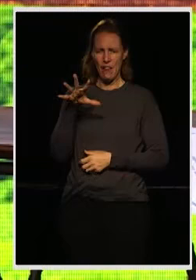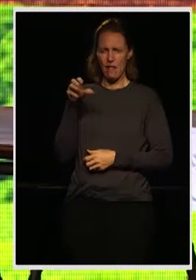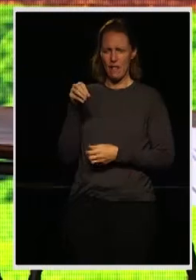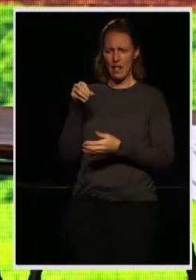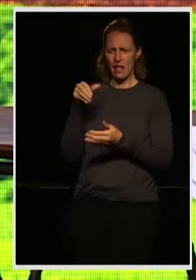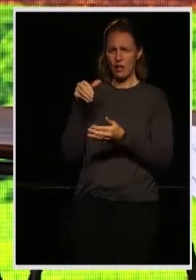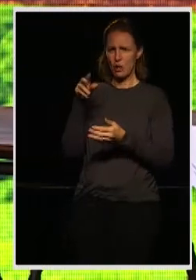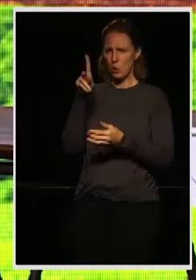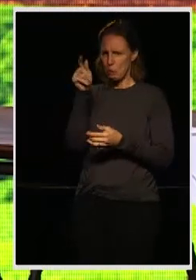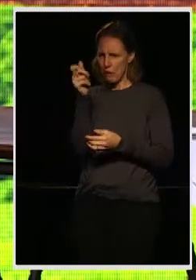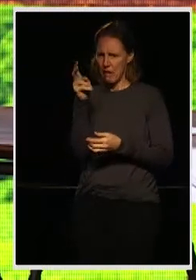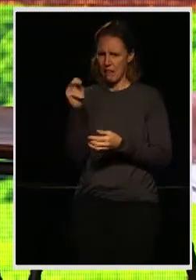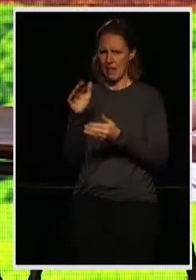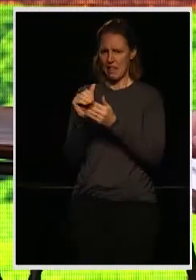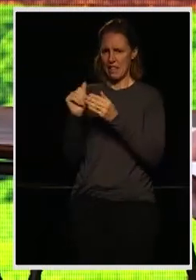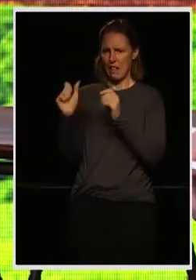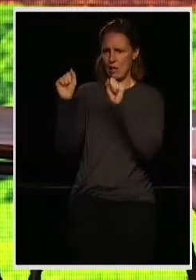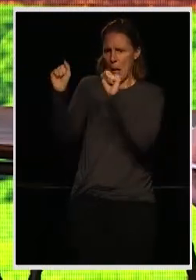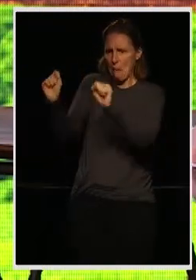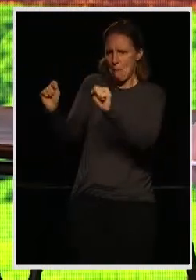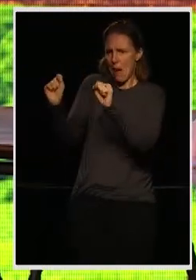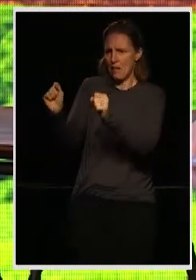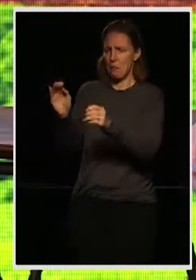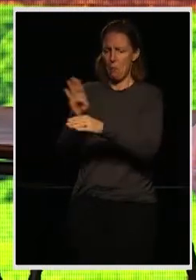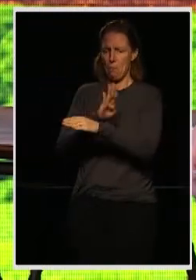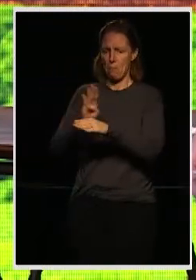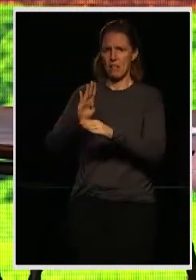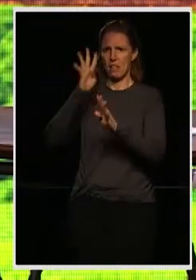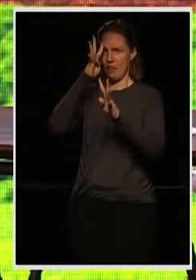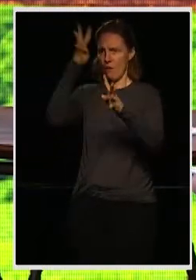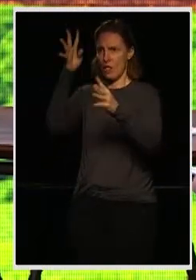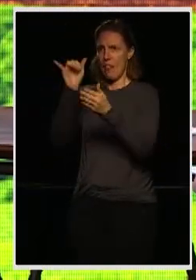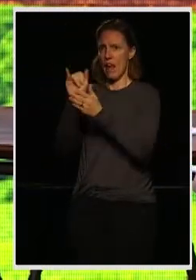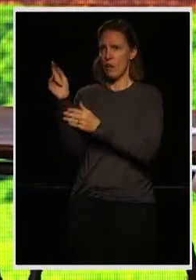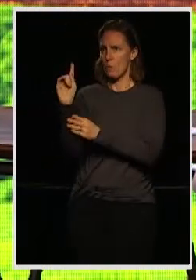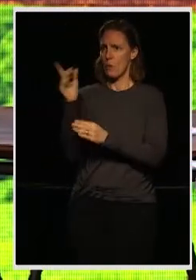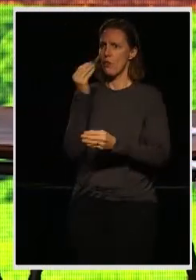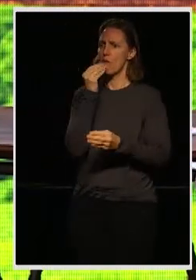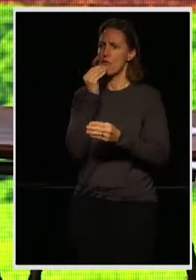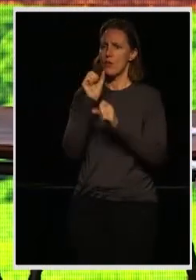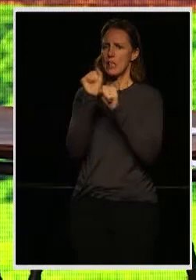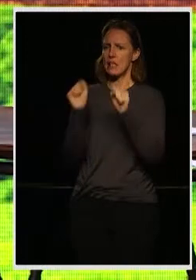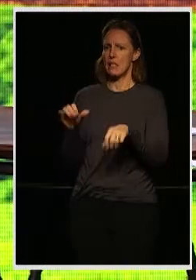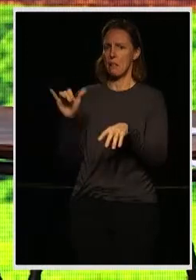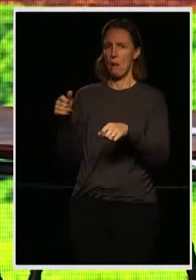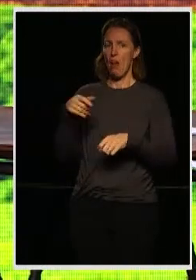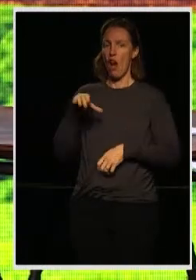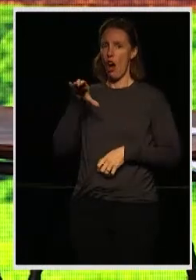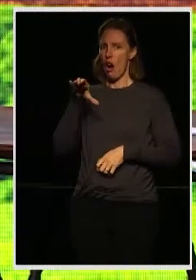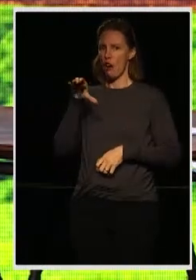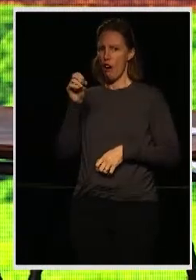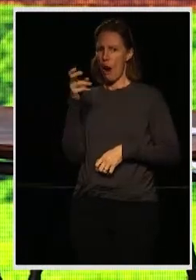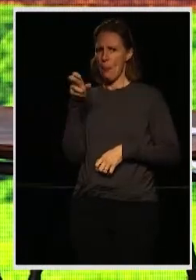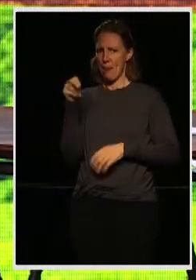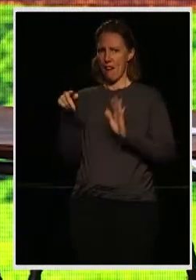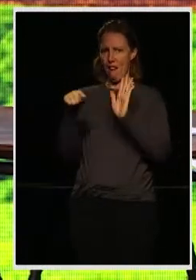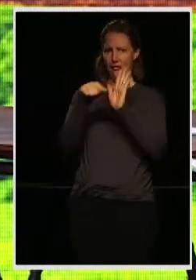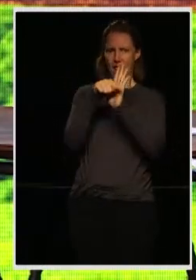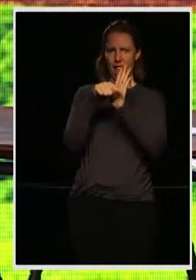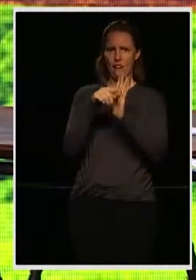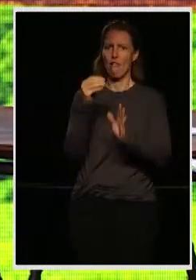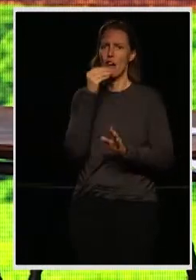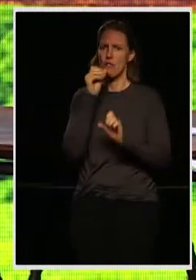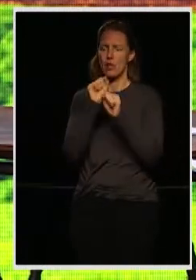innovation. That's where the food system can lead, a carbon negative food system. And so that's what gives me hope